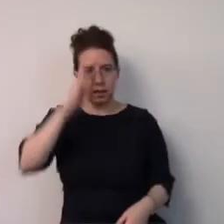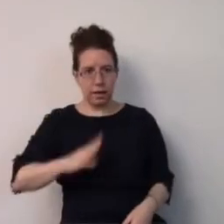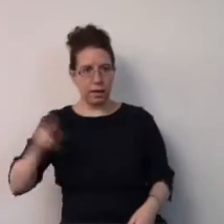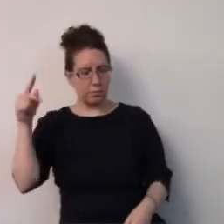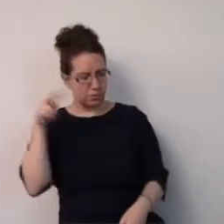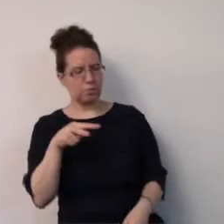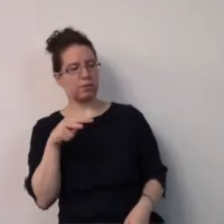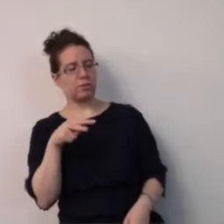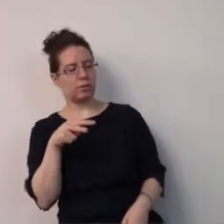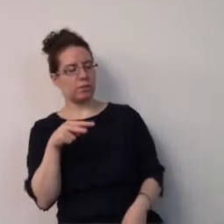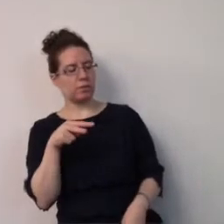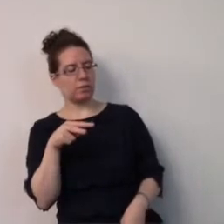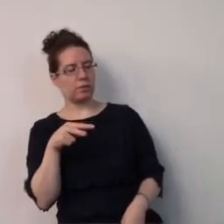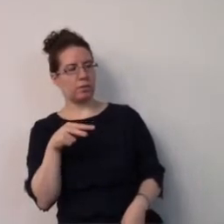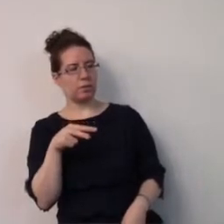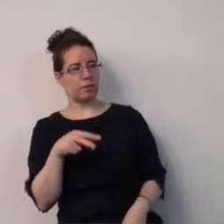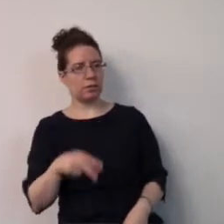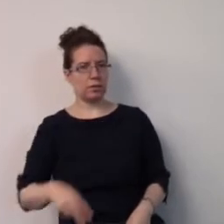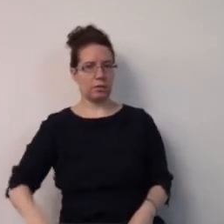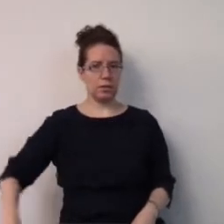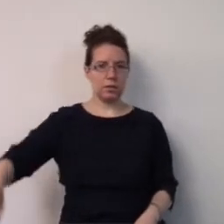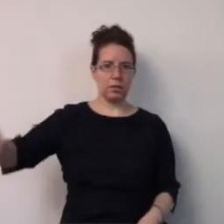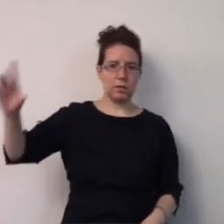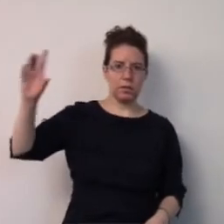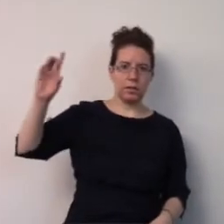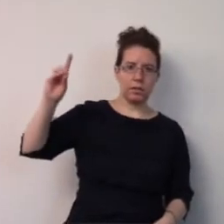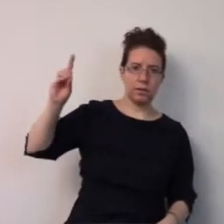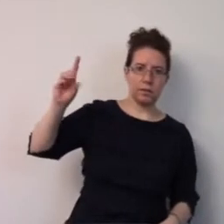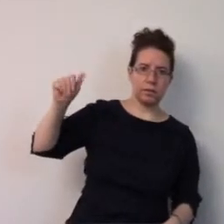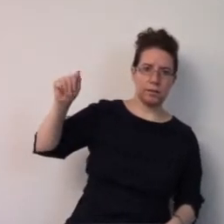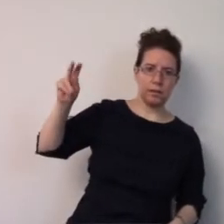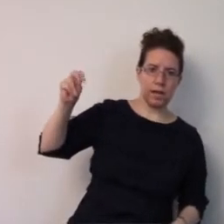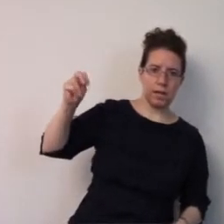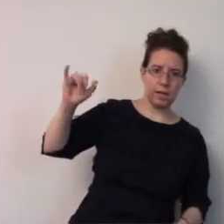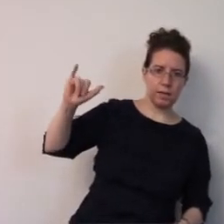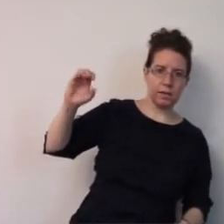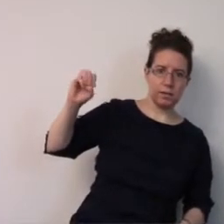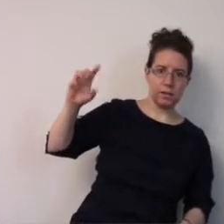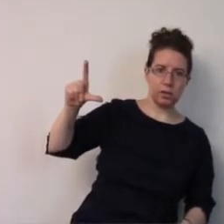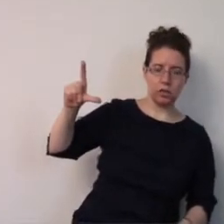a watcher and an holy one coming down from heaven and